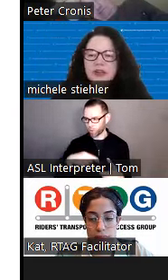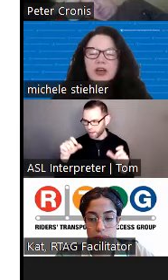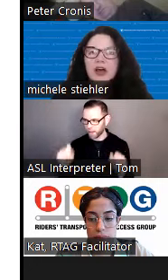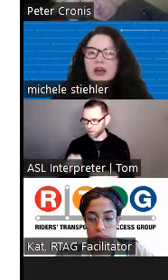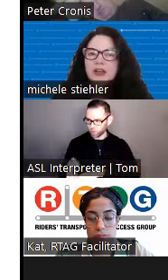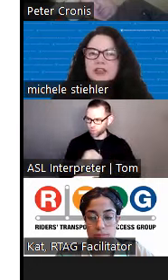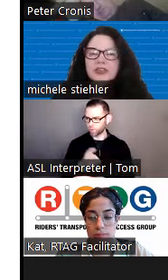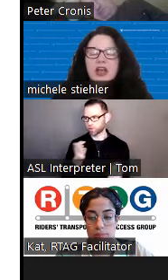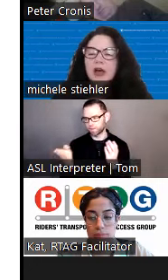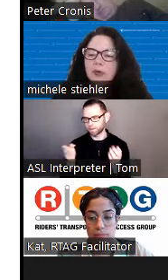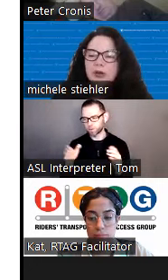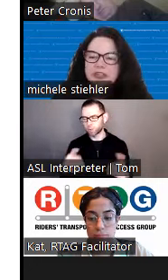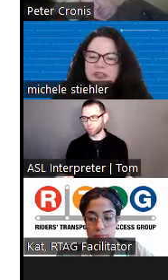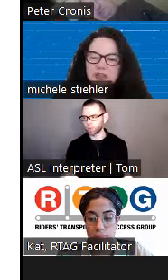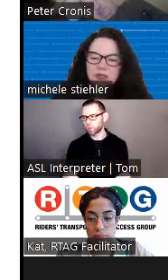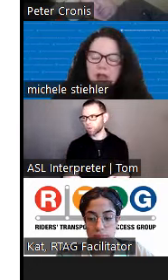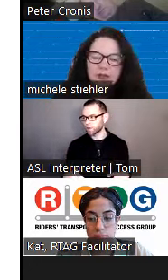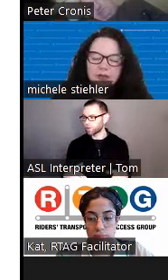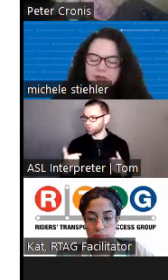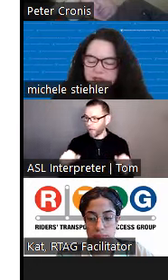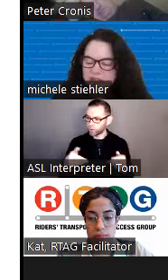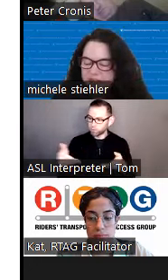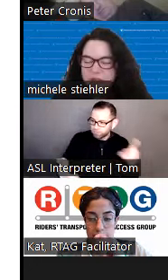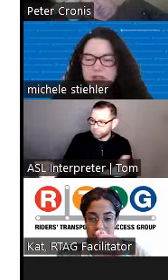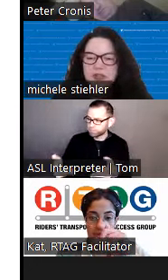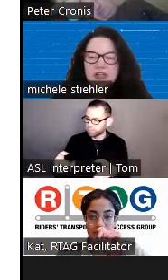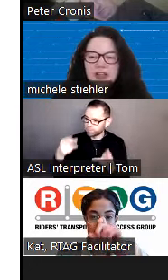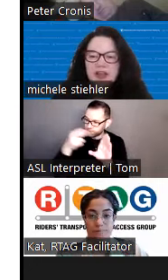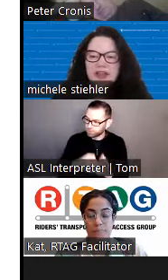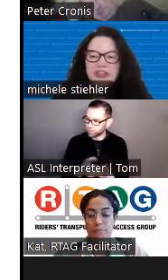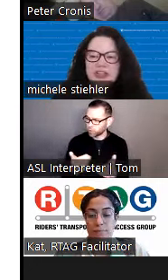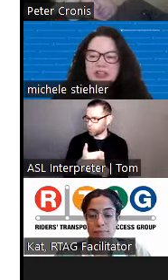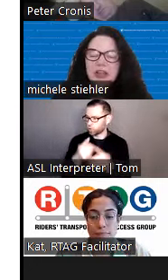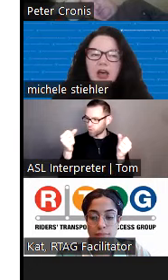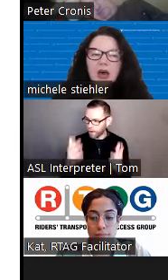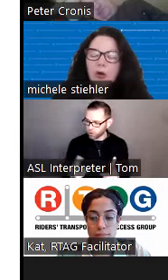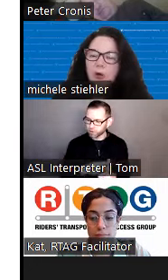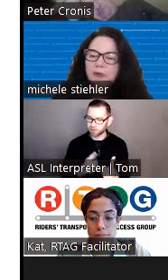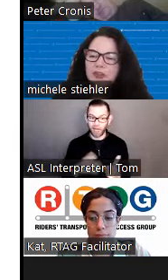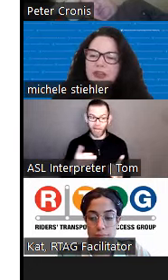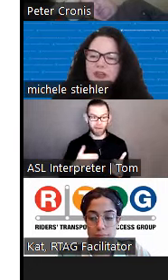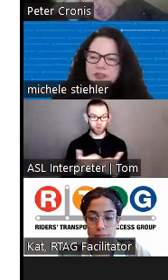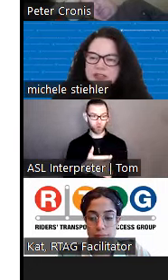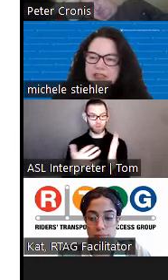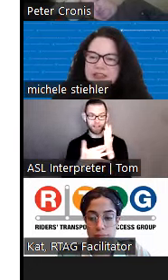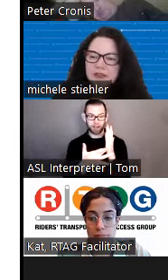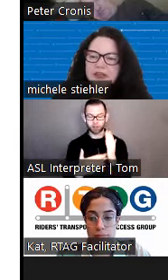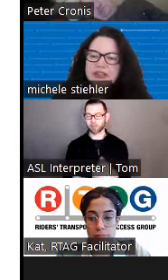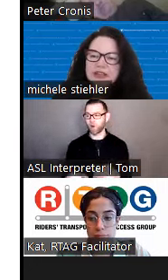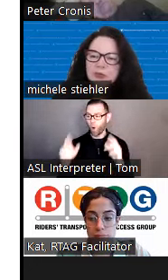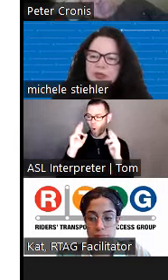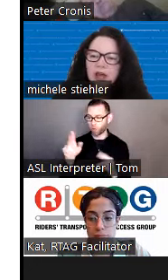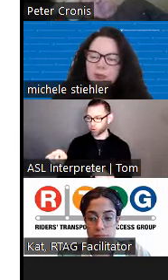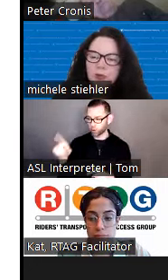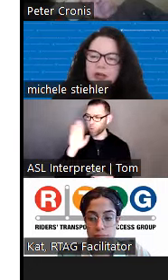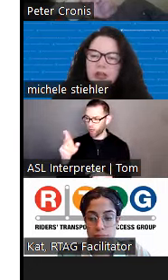service, to onboard additional drivers, to introduce technology. We're hopeful that you'll start seeing a difference